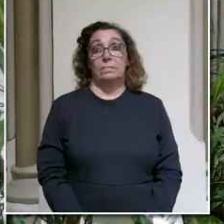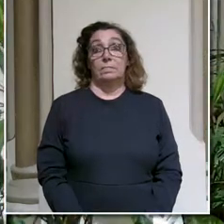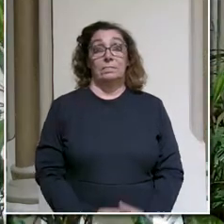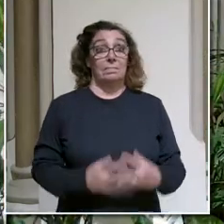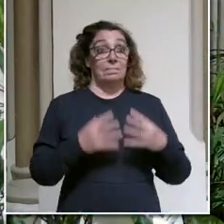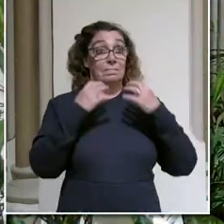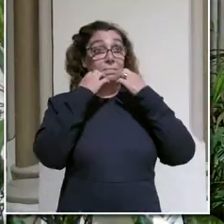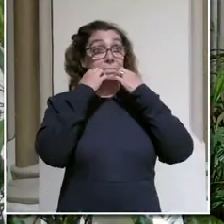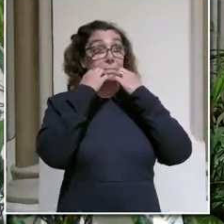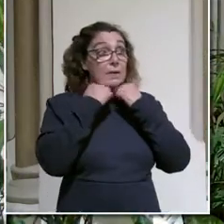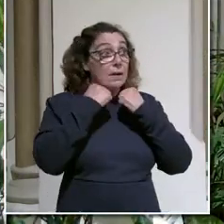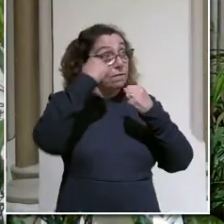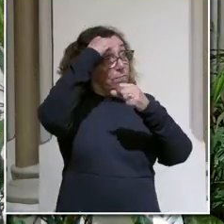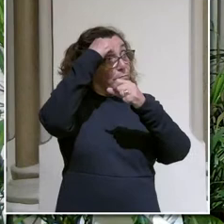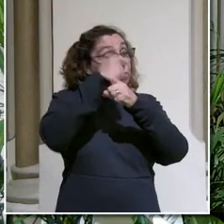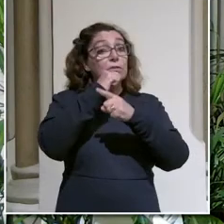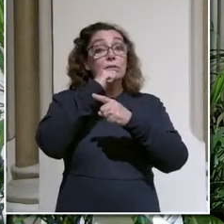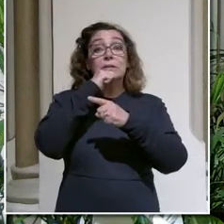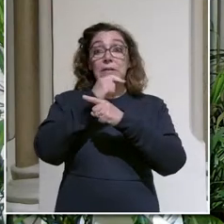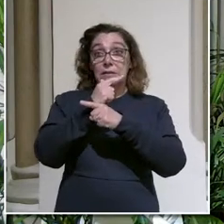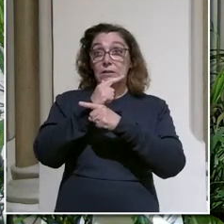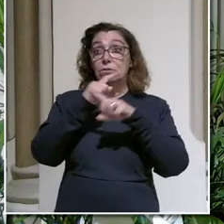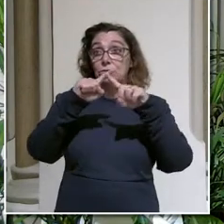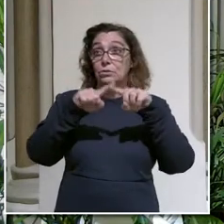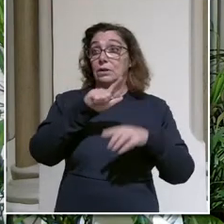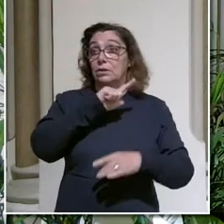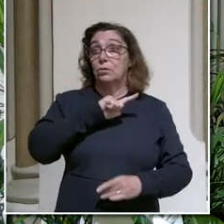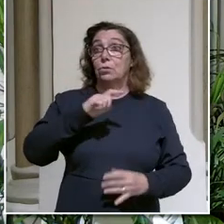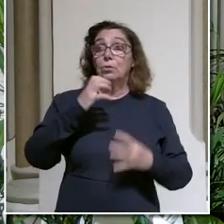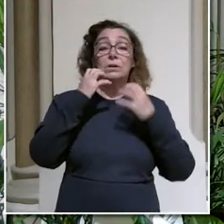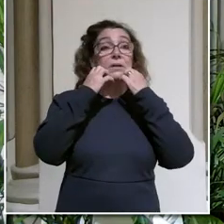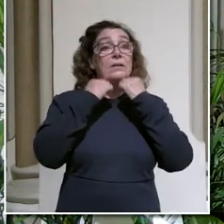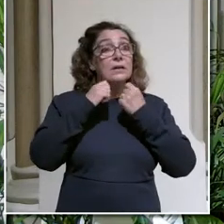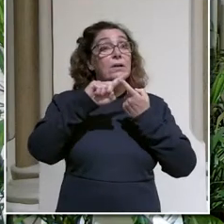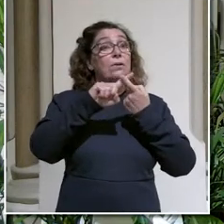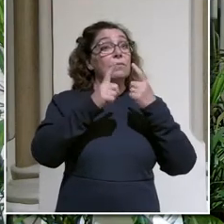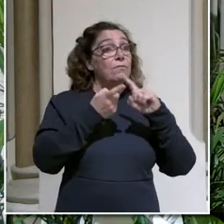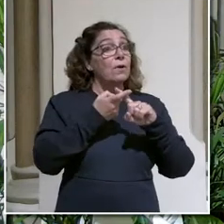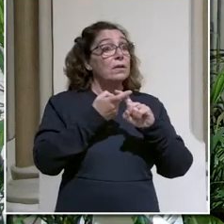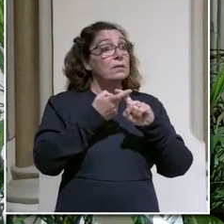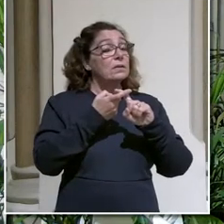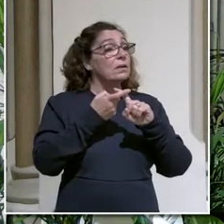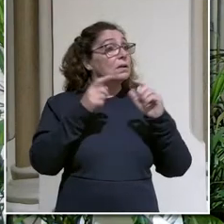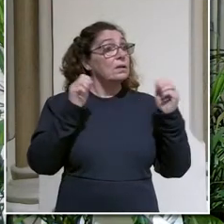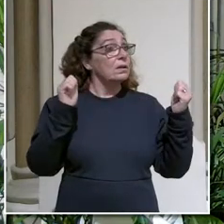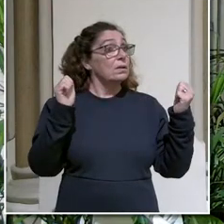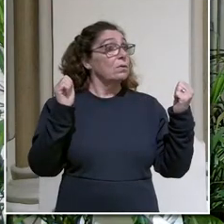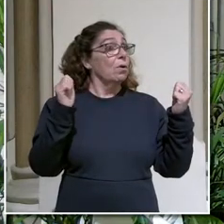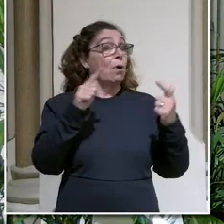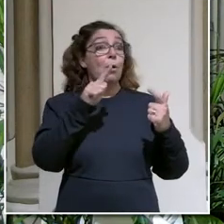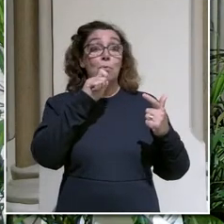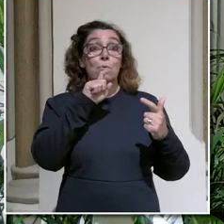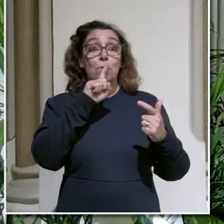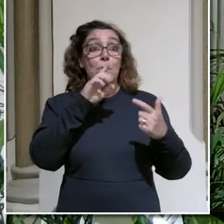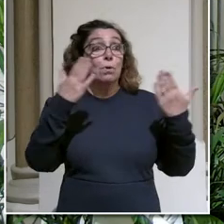Beloved brothers and sisters in the Lord, dear friends, and all who are in